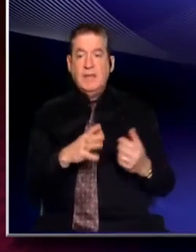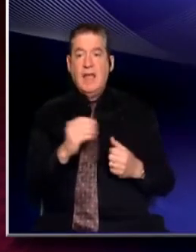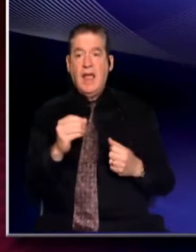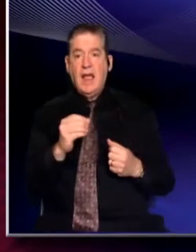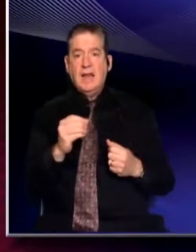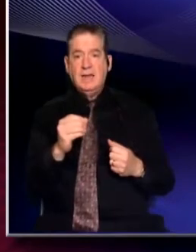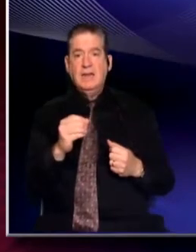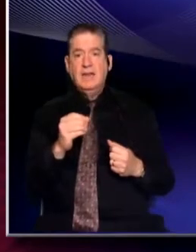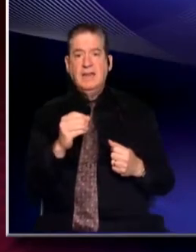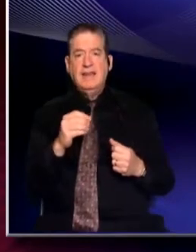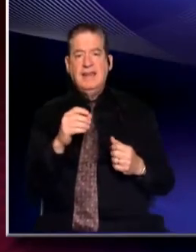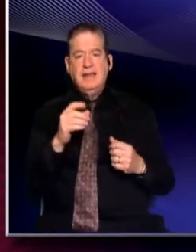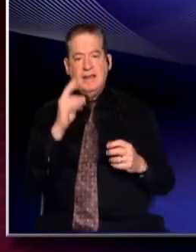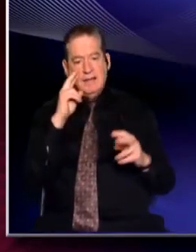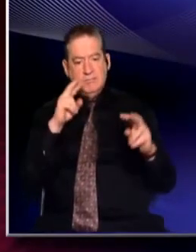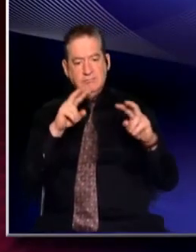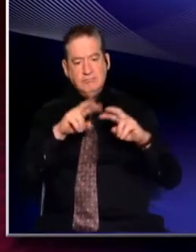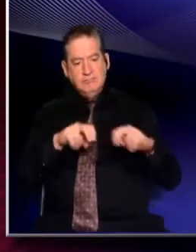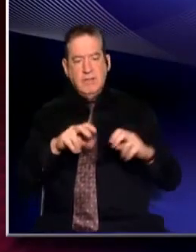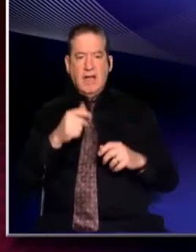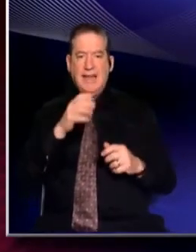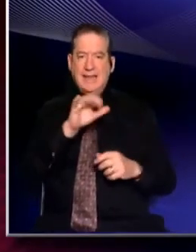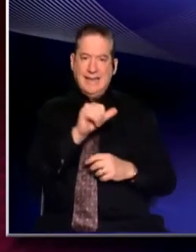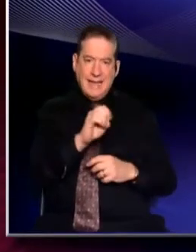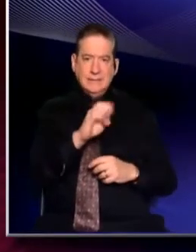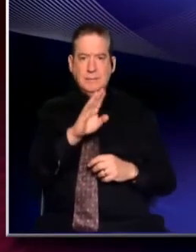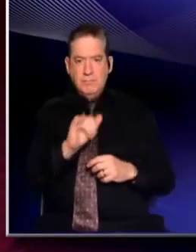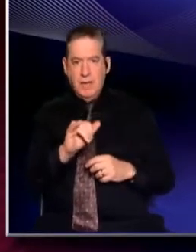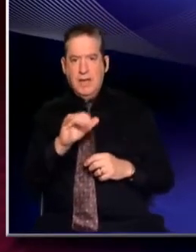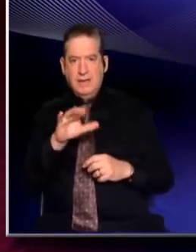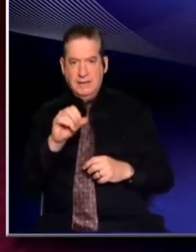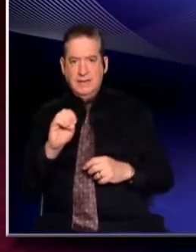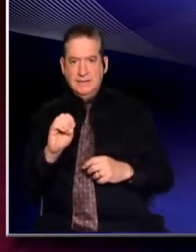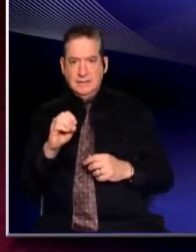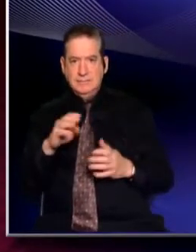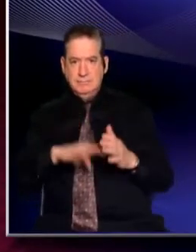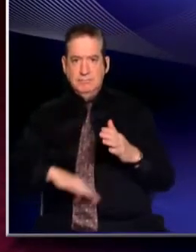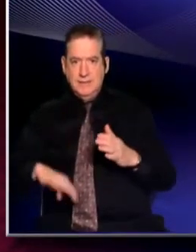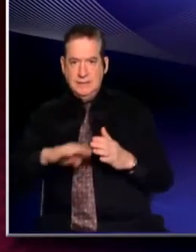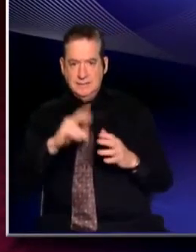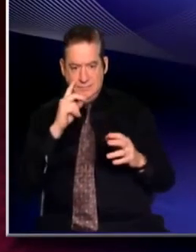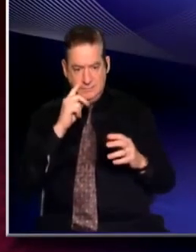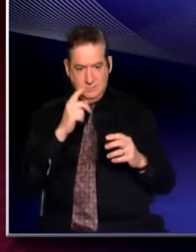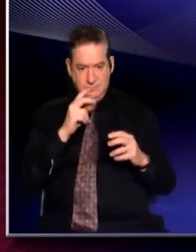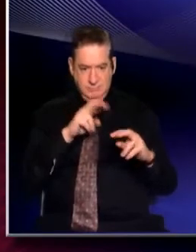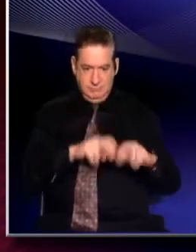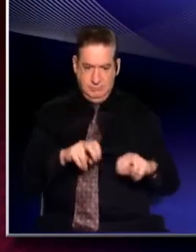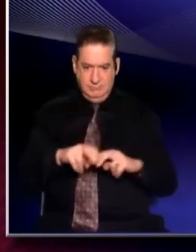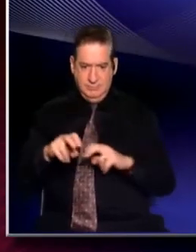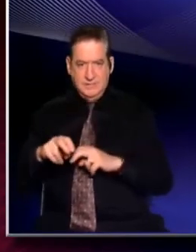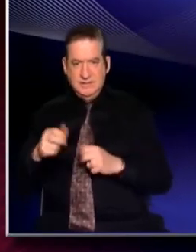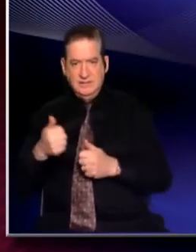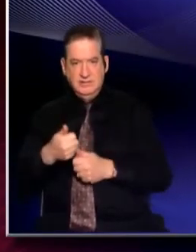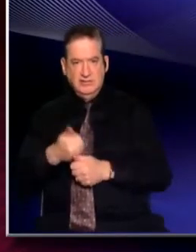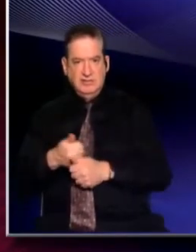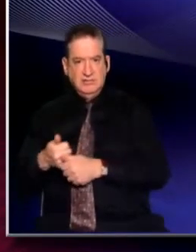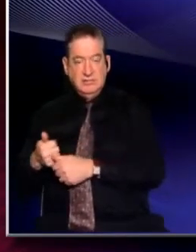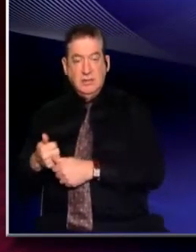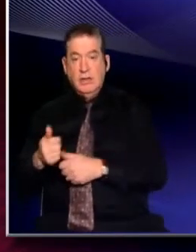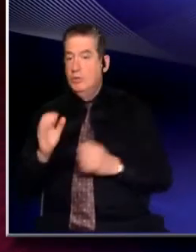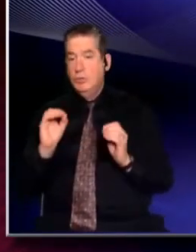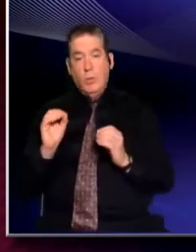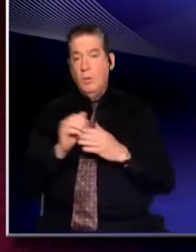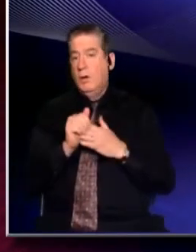and we'll evaluate it on a case-by-case basis. And with that, because there's no guideposts in